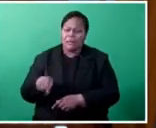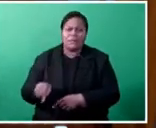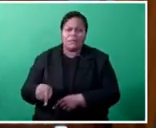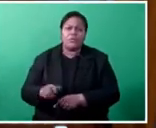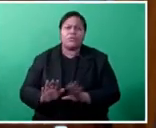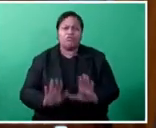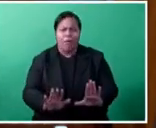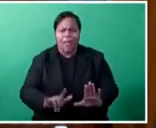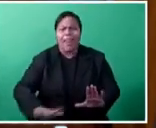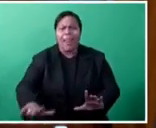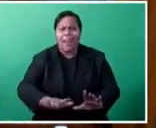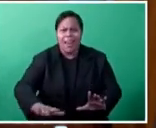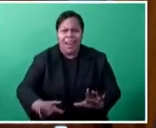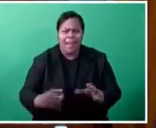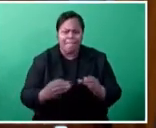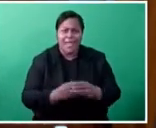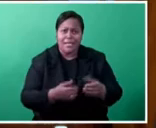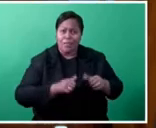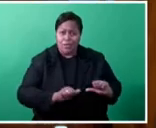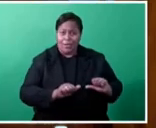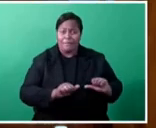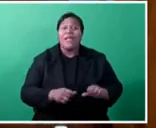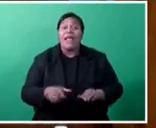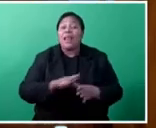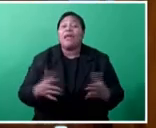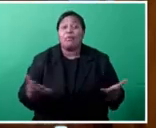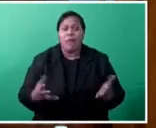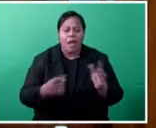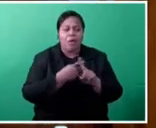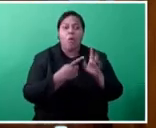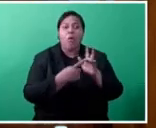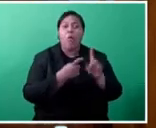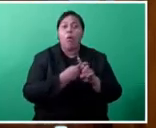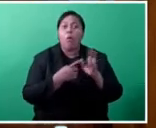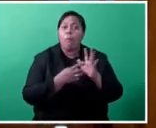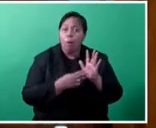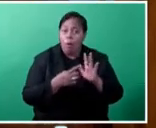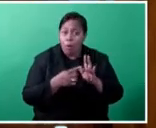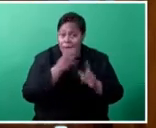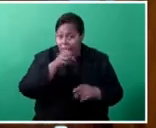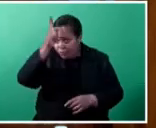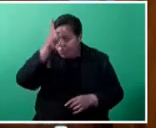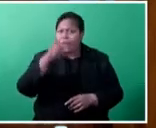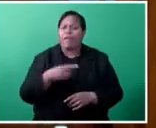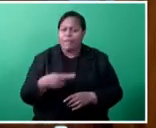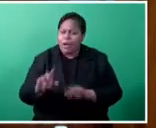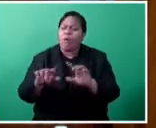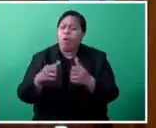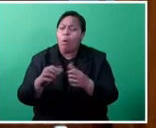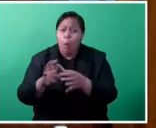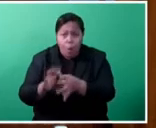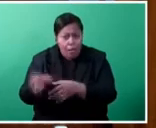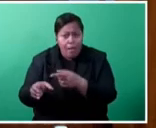a piece of land in Kokomo that was agreed by the landowners to be leased to the land bank. All the groundwork was done. And then